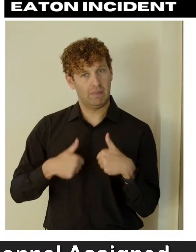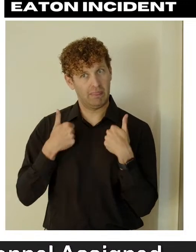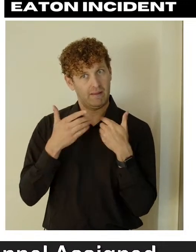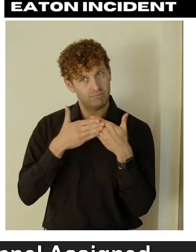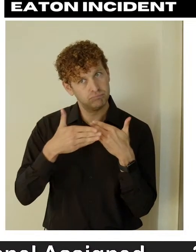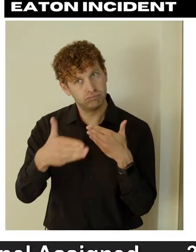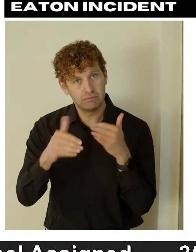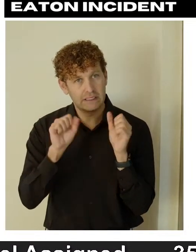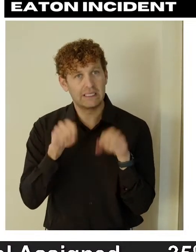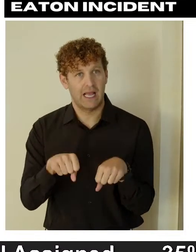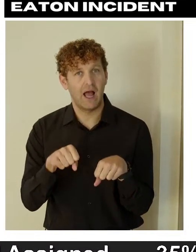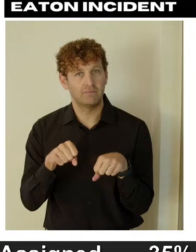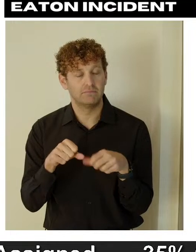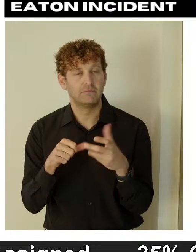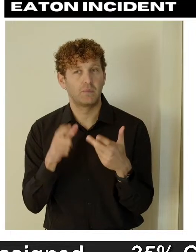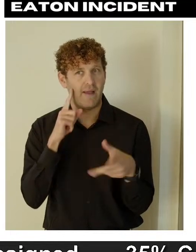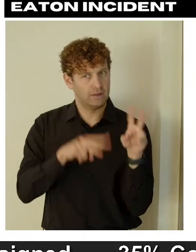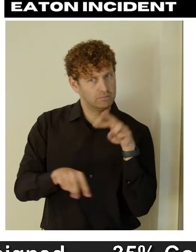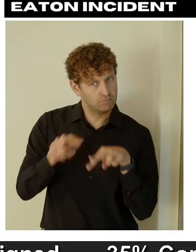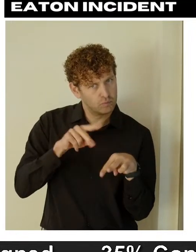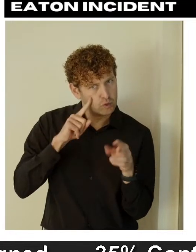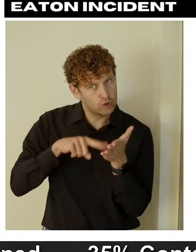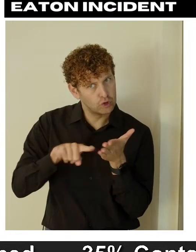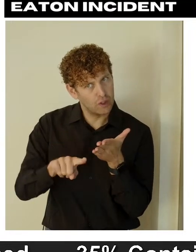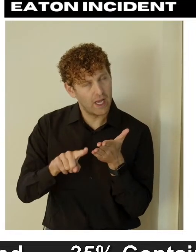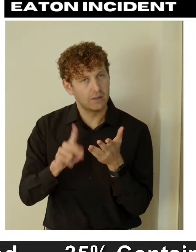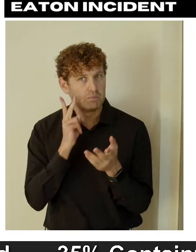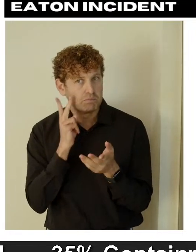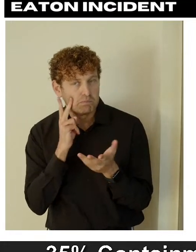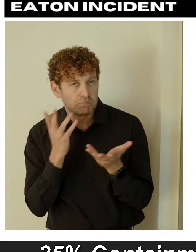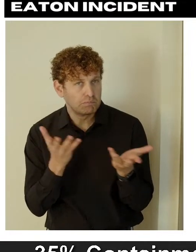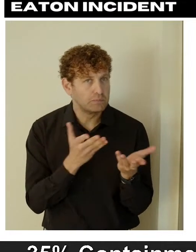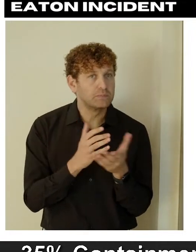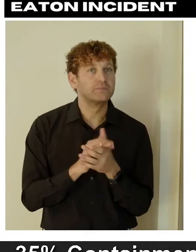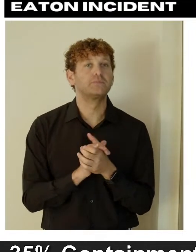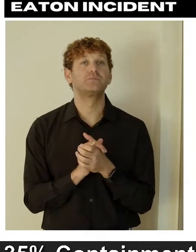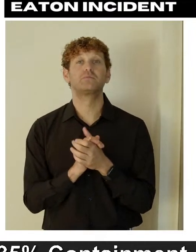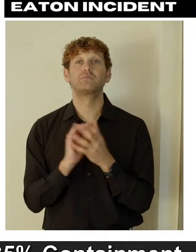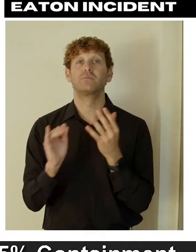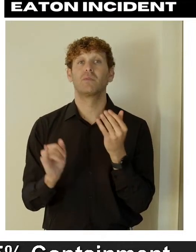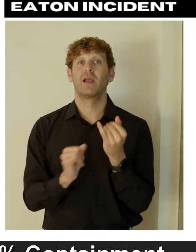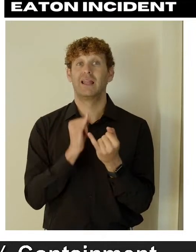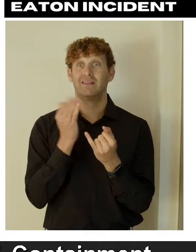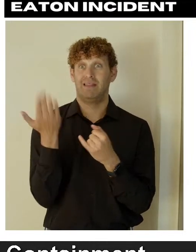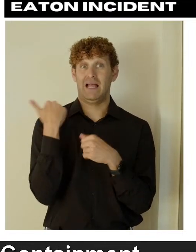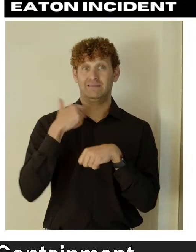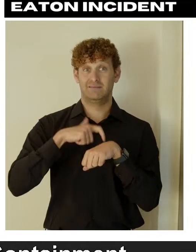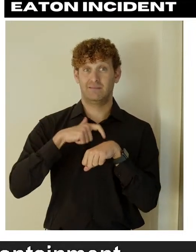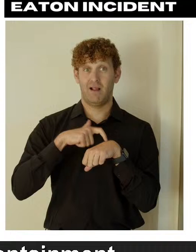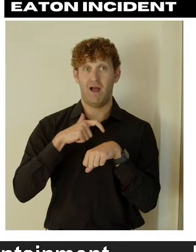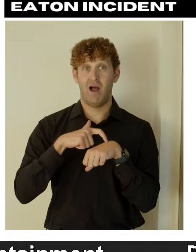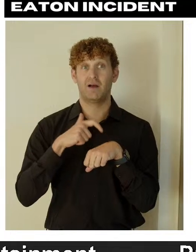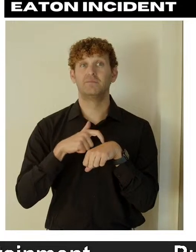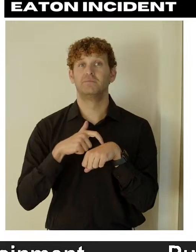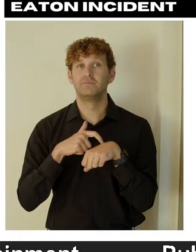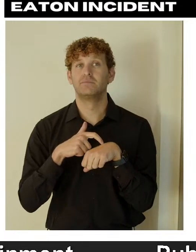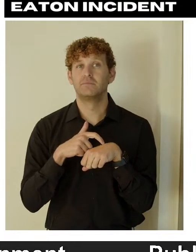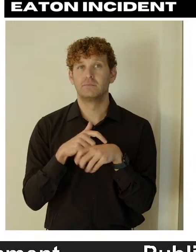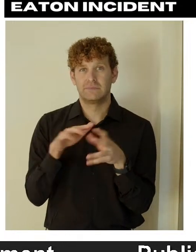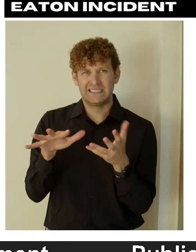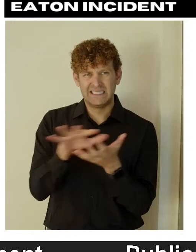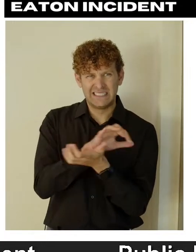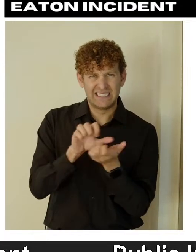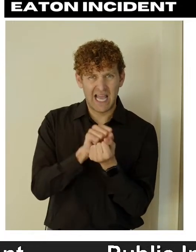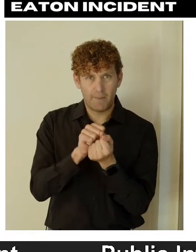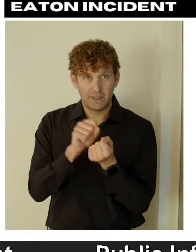occupy. So last, I was going to talk, as I have in the past, on damage inspection numbers. So currently, at this point